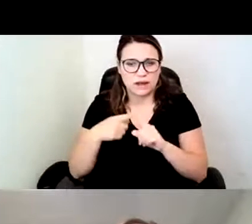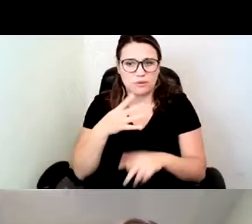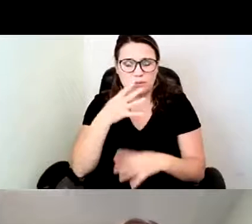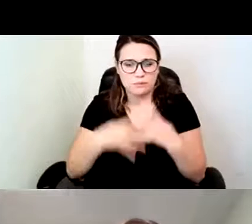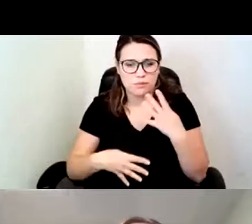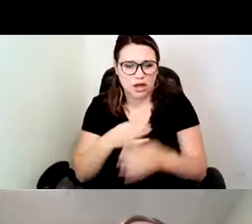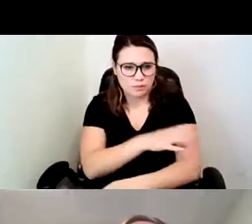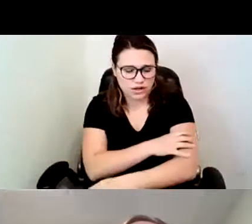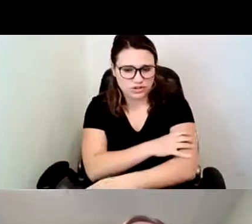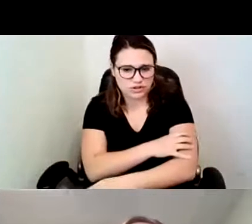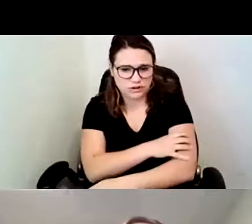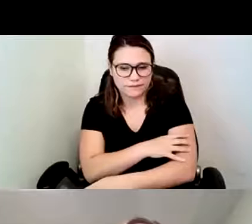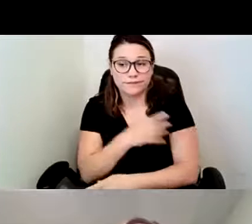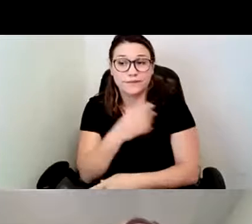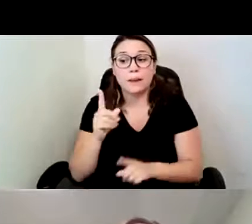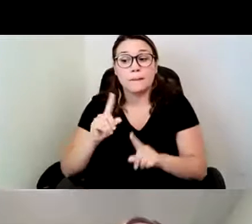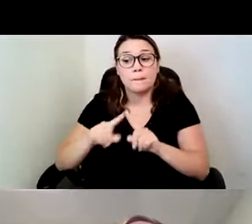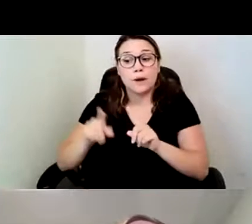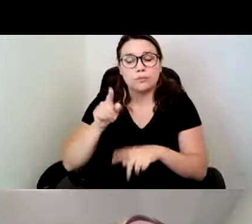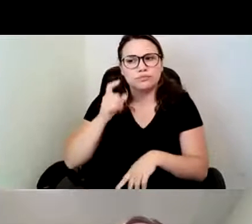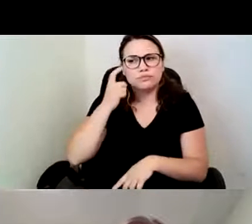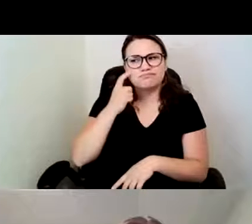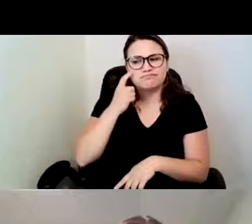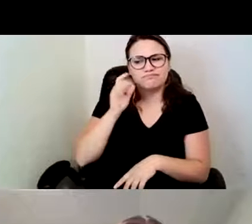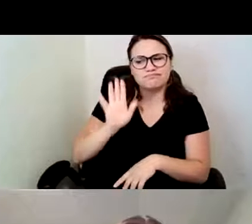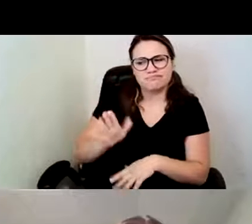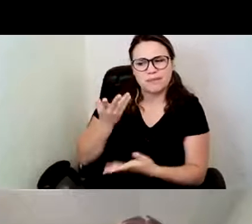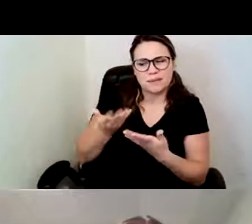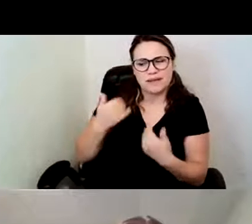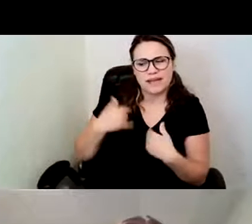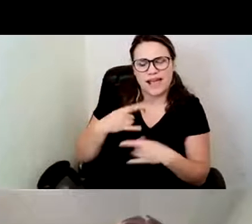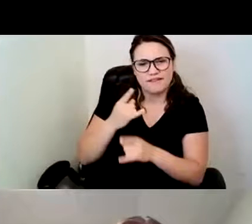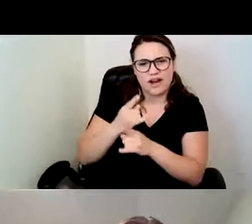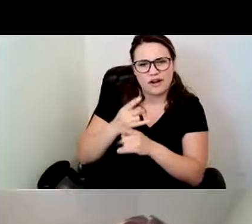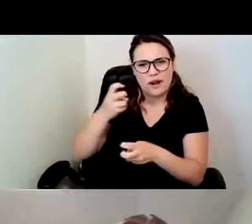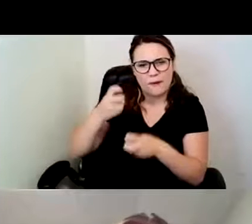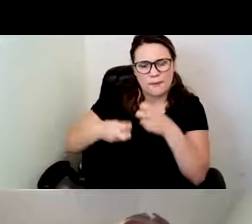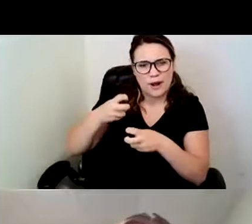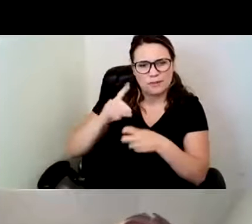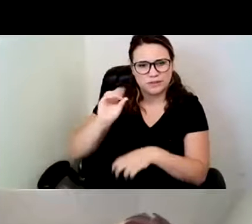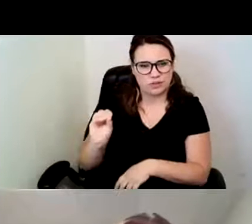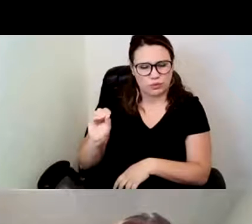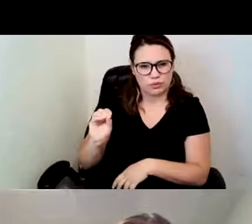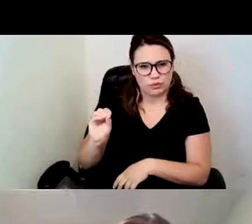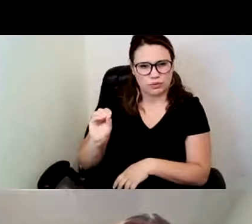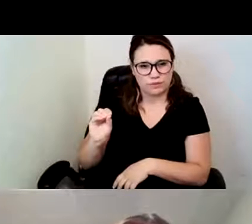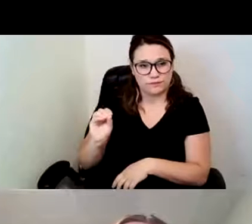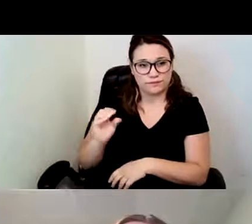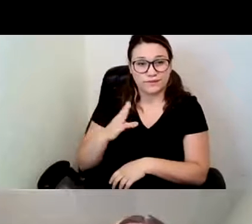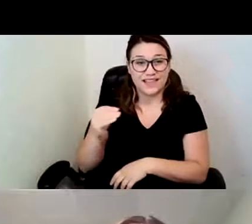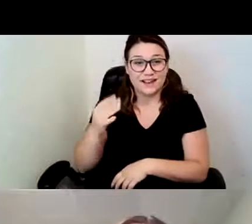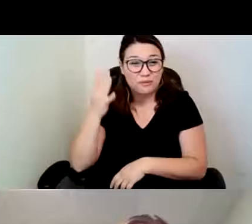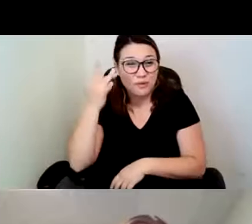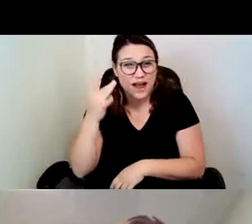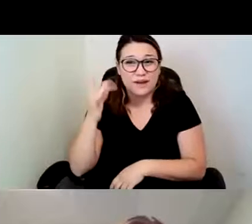would you suspect she may have an alcohol use disorder? And why or why not? If you want to try